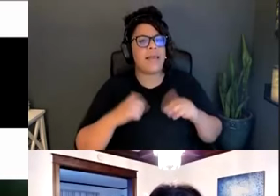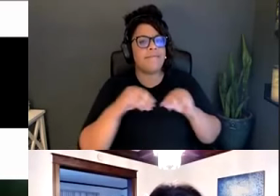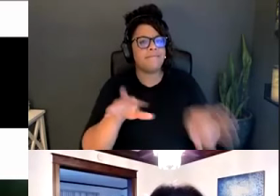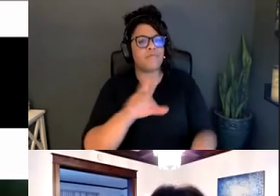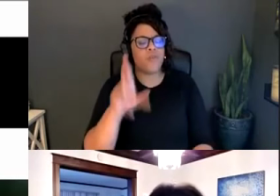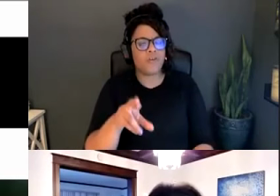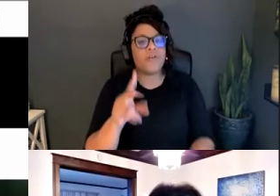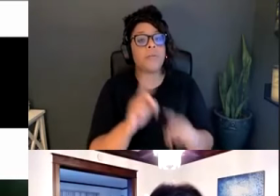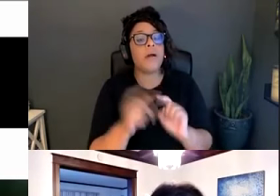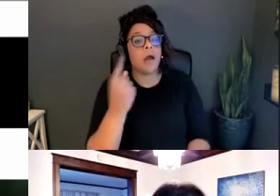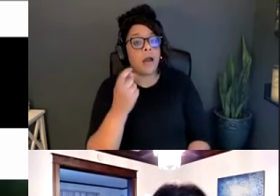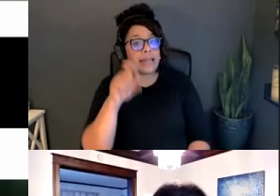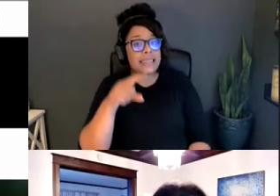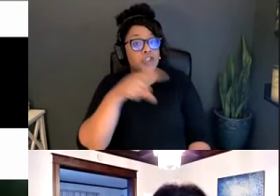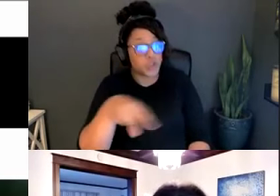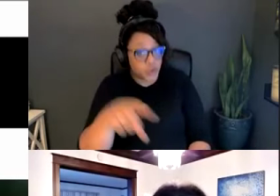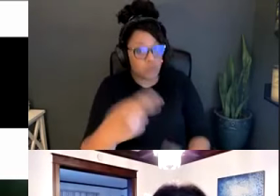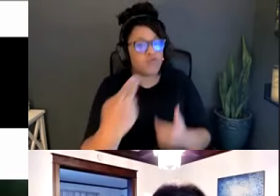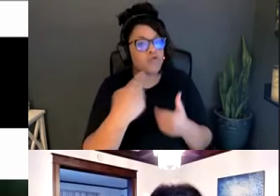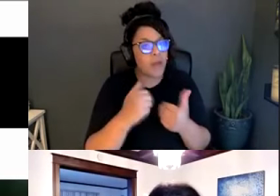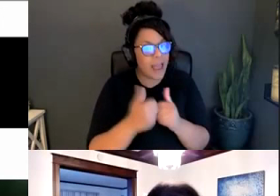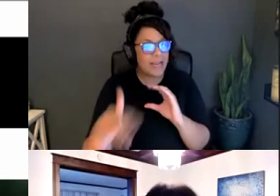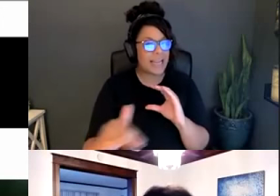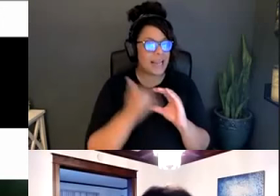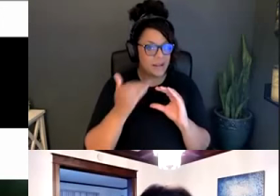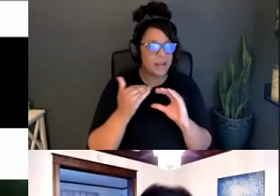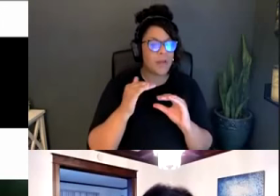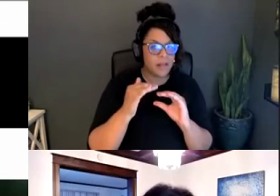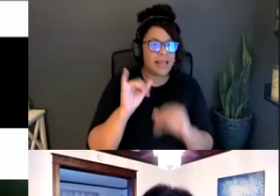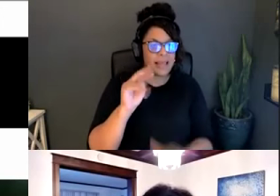But we do need you, and join us by emailing the